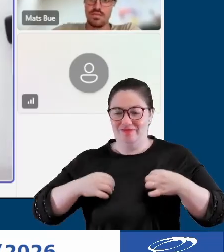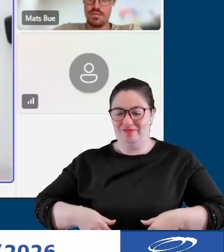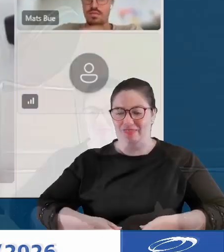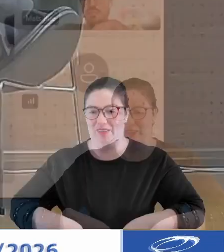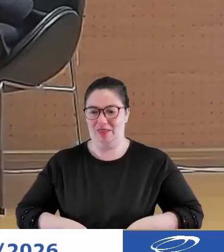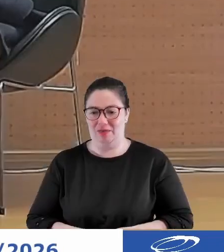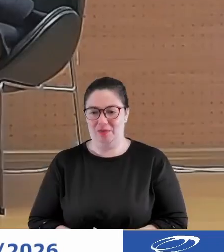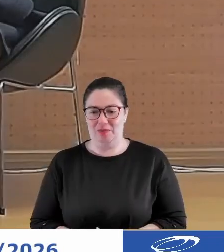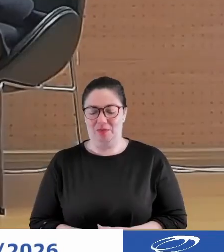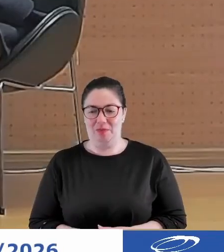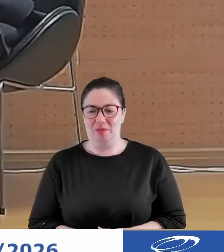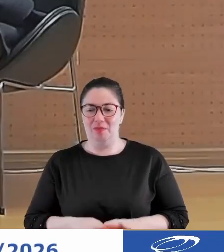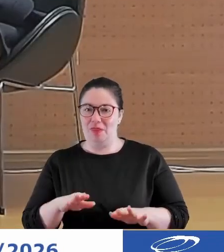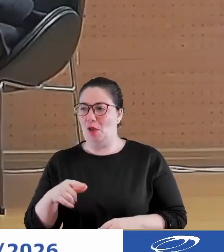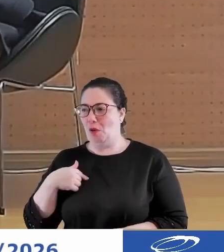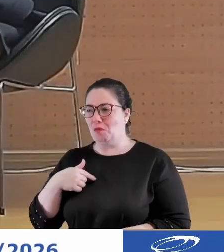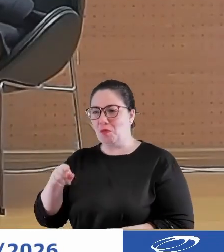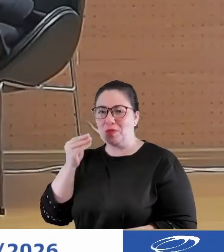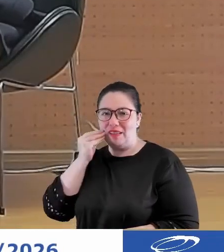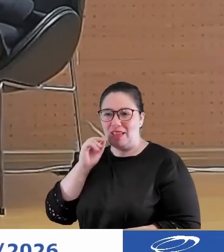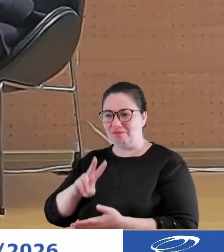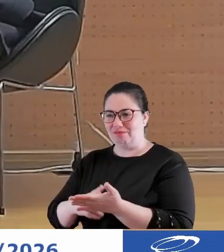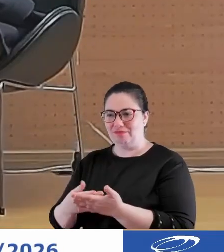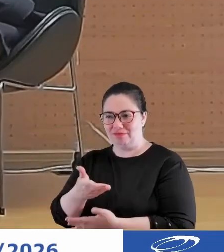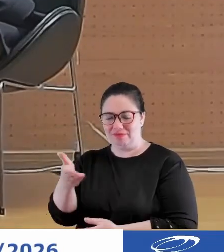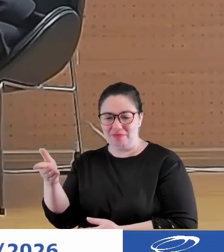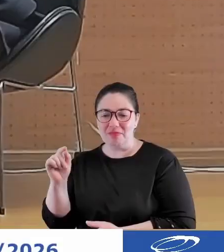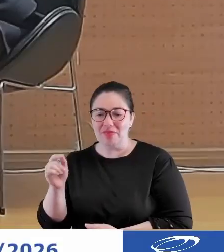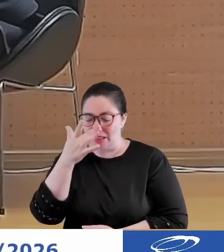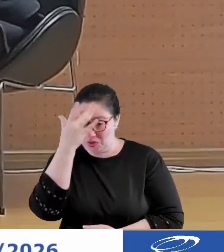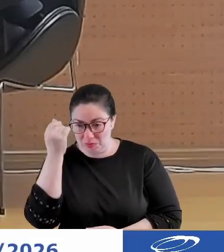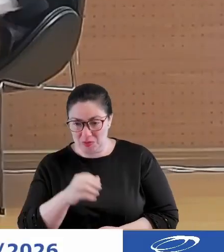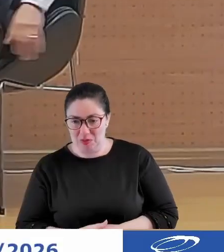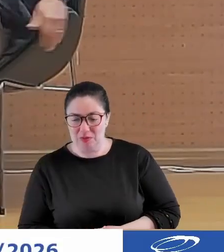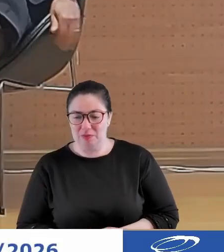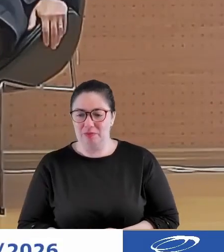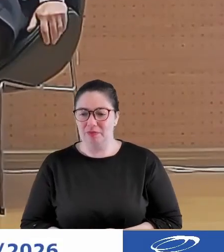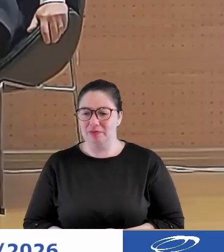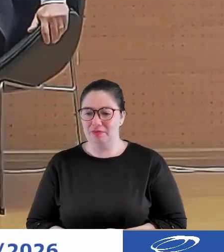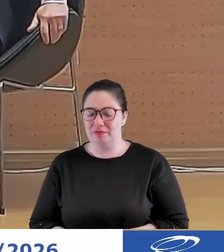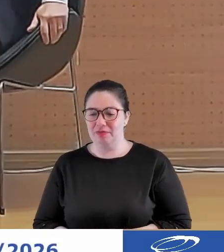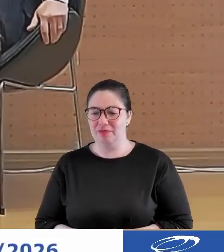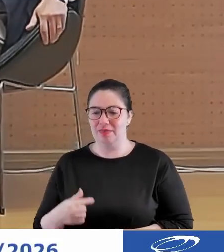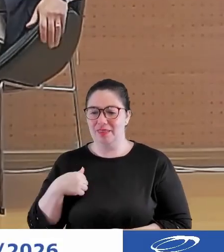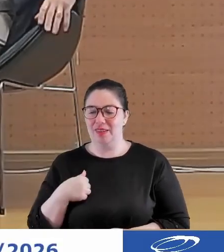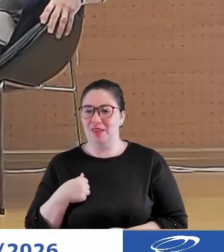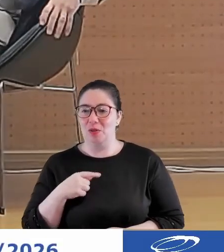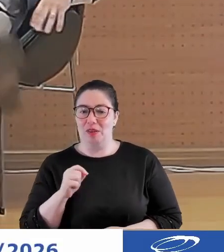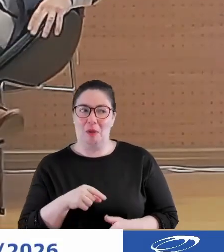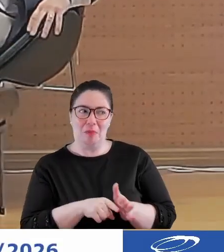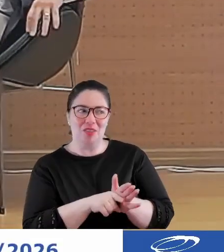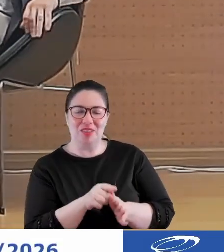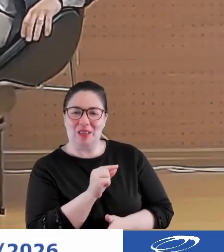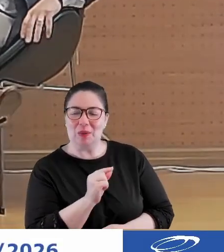me just translate, just a minute. Matt, please. Então, só para eu traduzir, colocar todo mundo na mesma página, né? O Alderico perguntou para